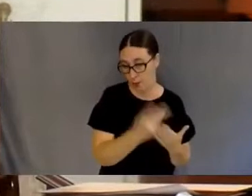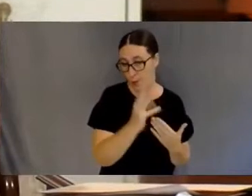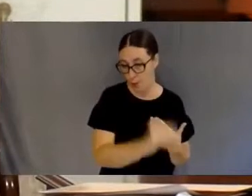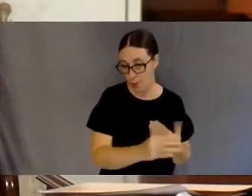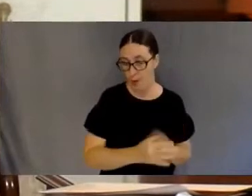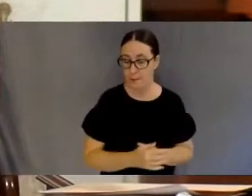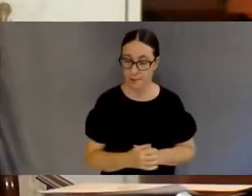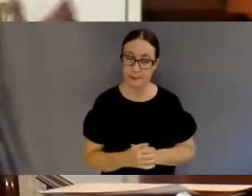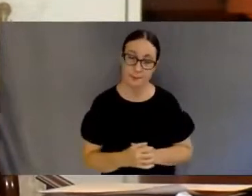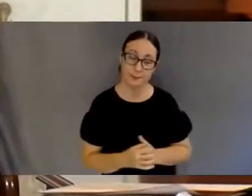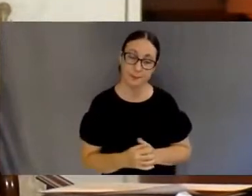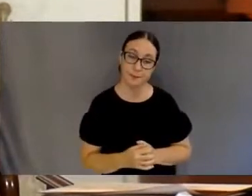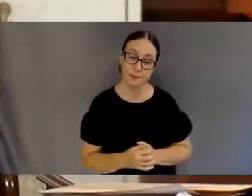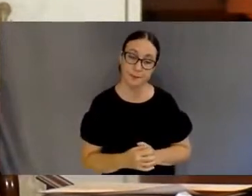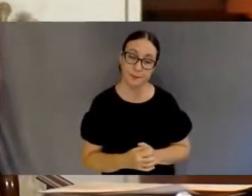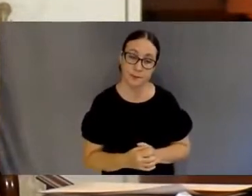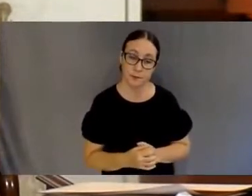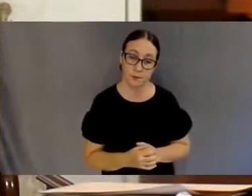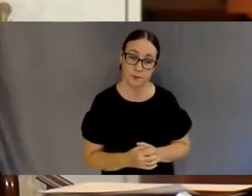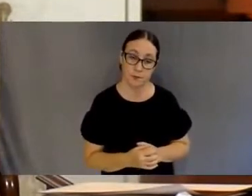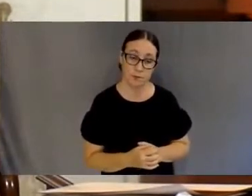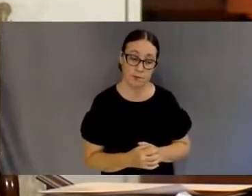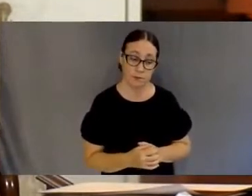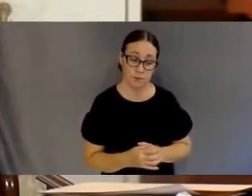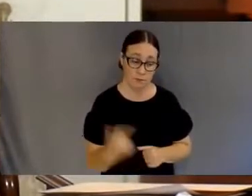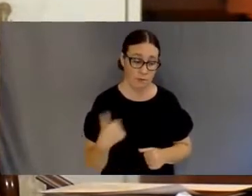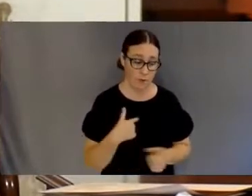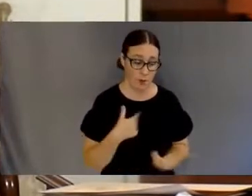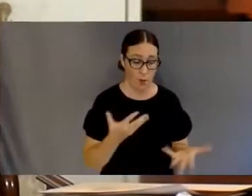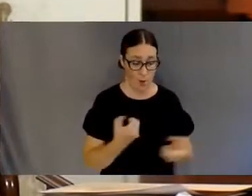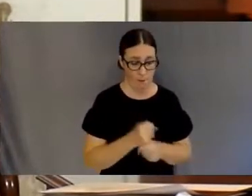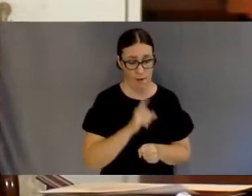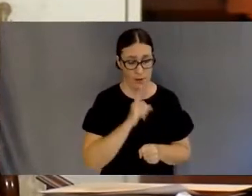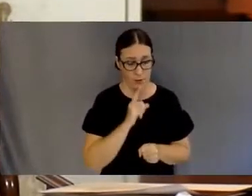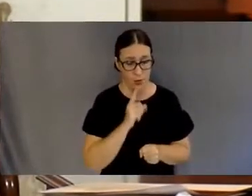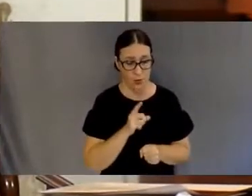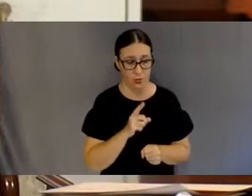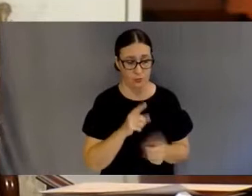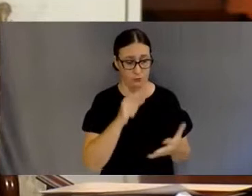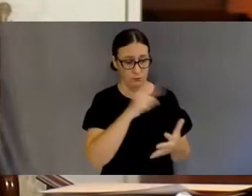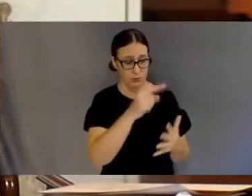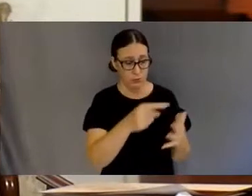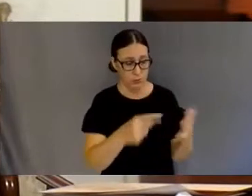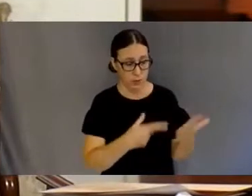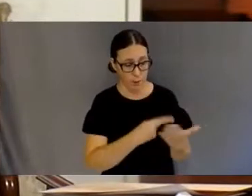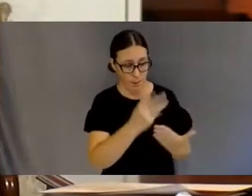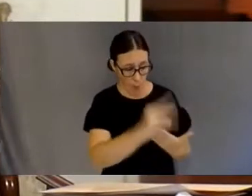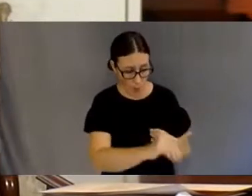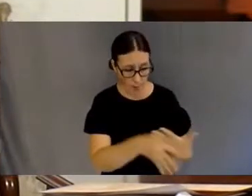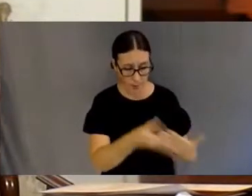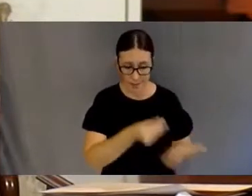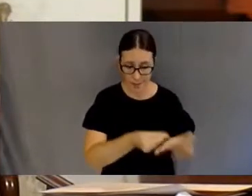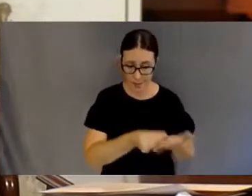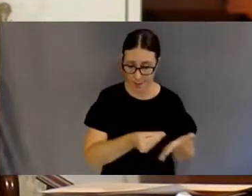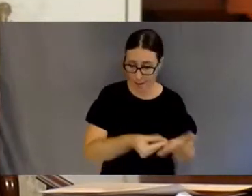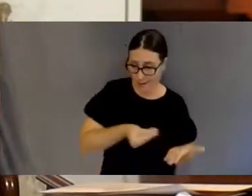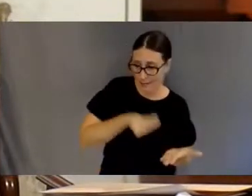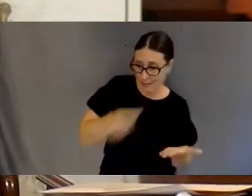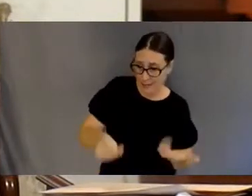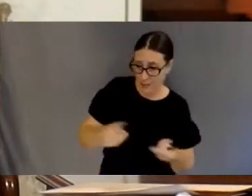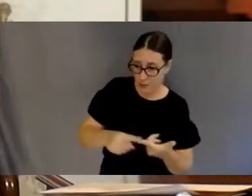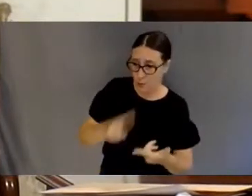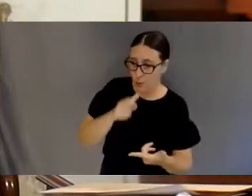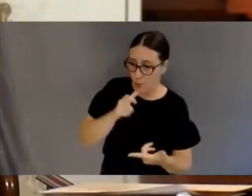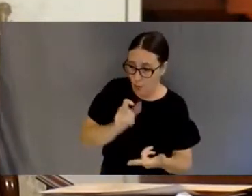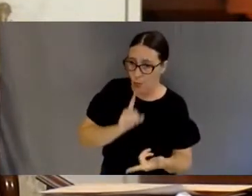know, we want to make sure that these programs, that the money gets to people who really